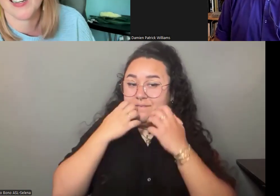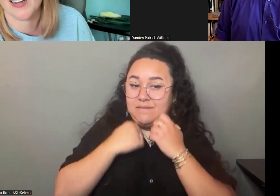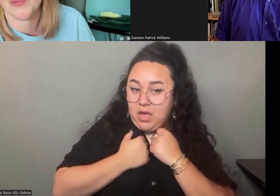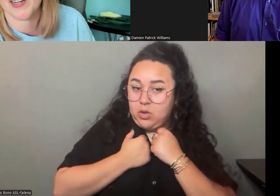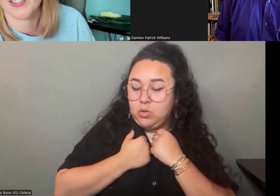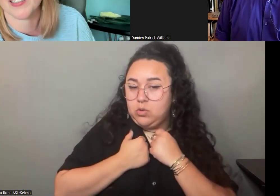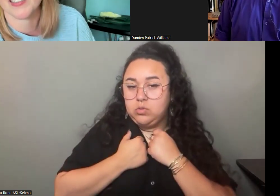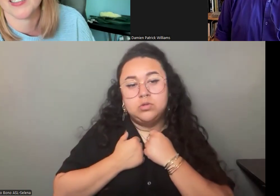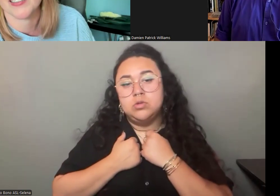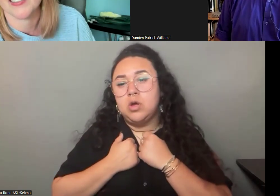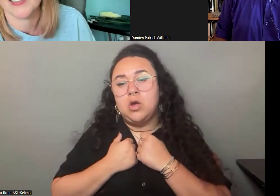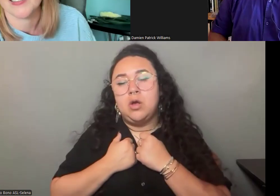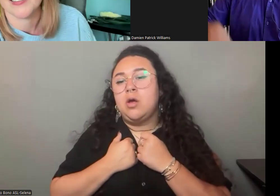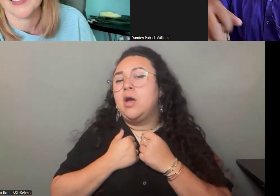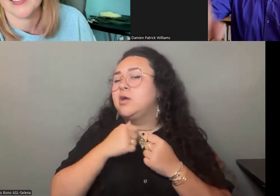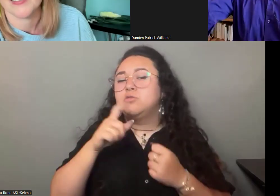Yeah,